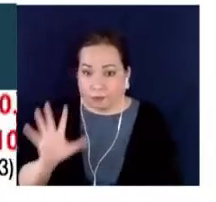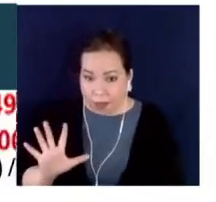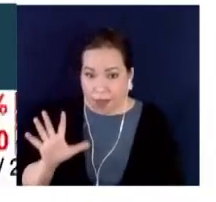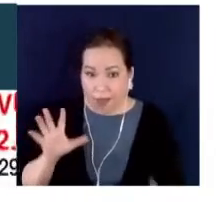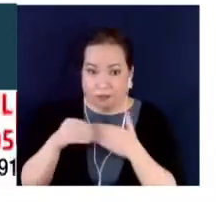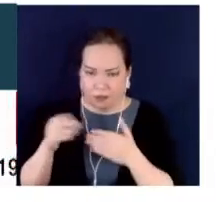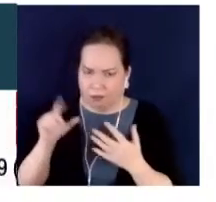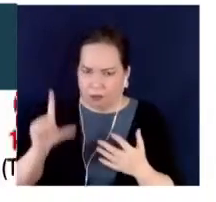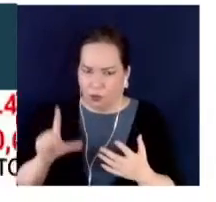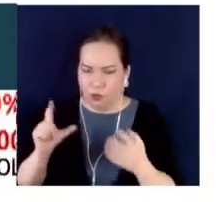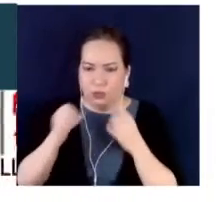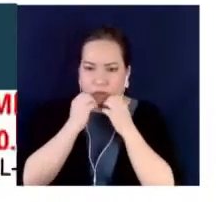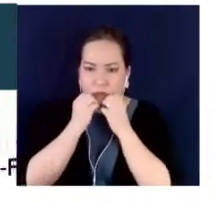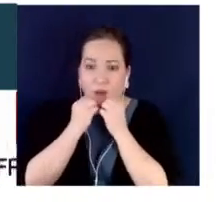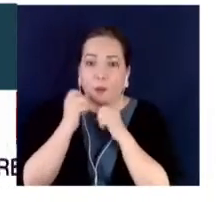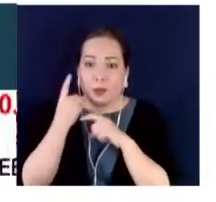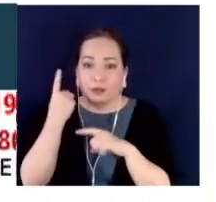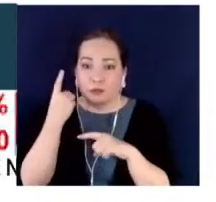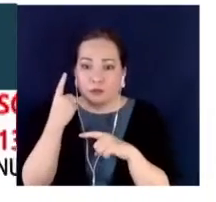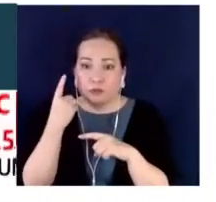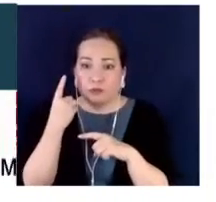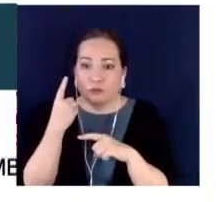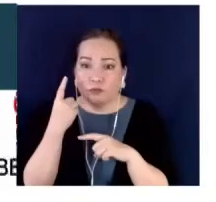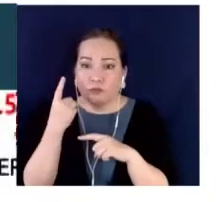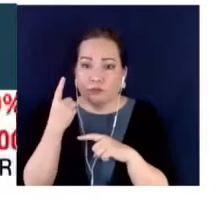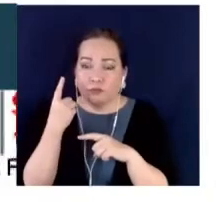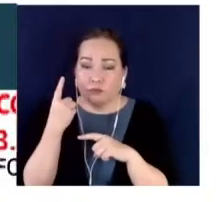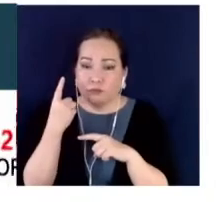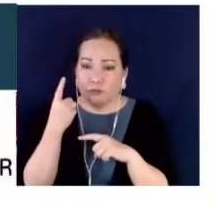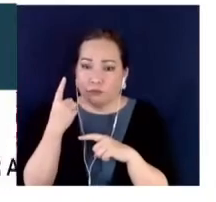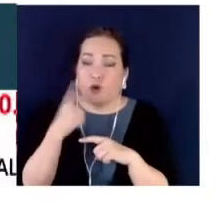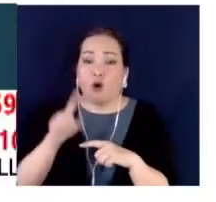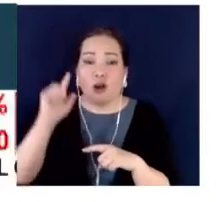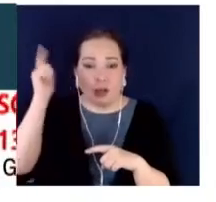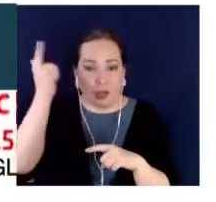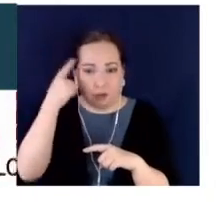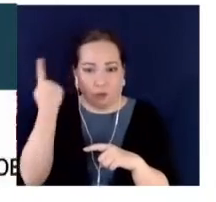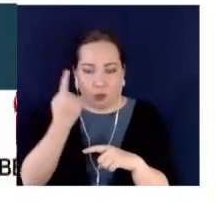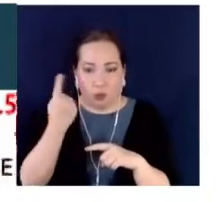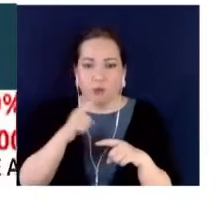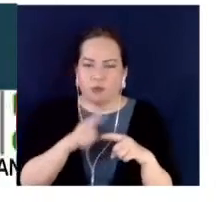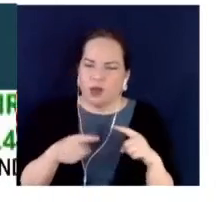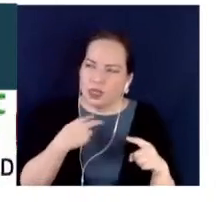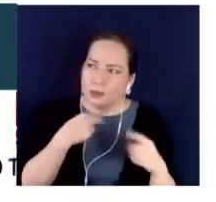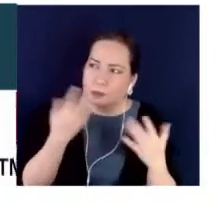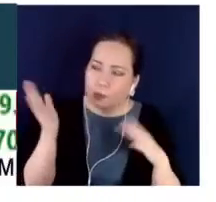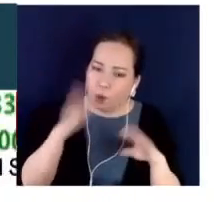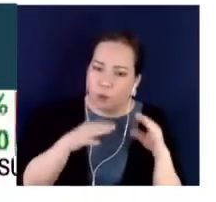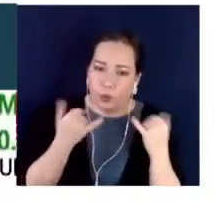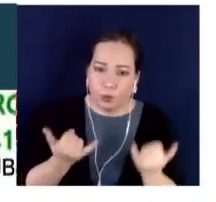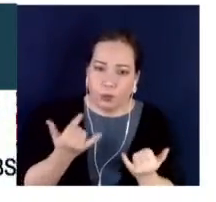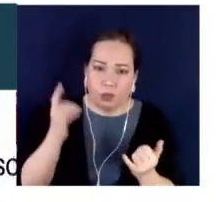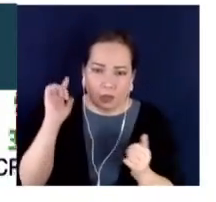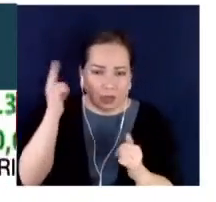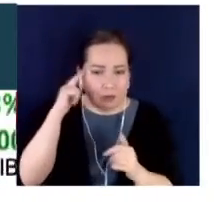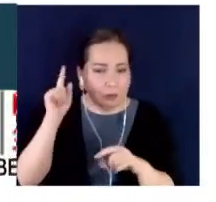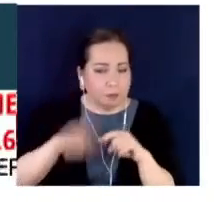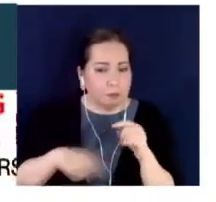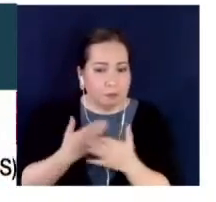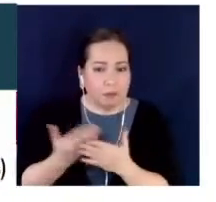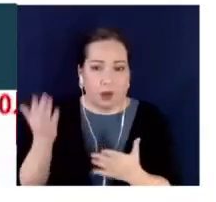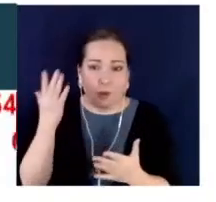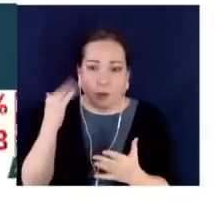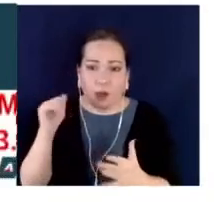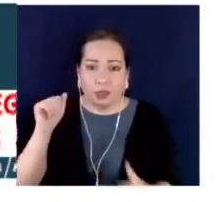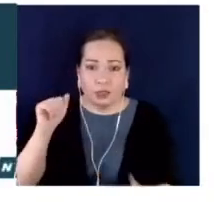But that was really intended for government. It was just unfortunate that government could not really avail of this, because back then, that early, AstraZeneca did